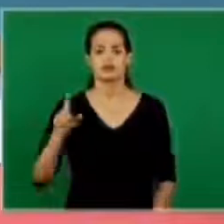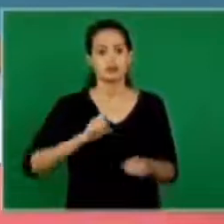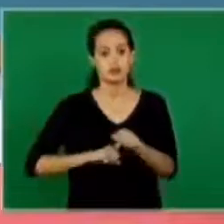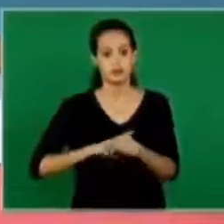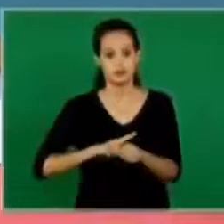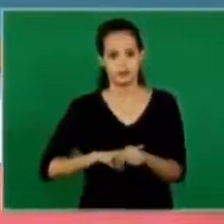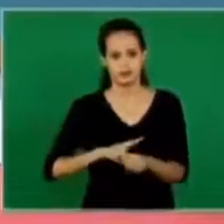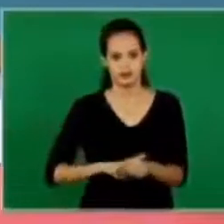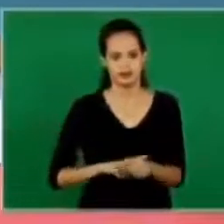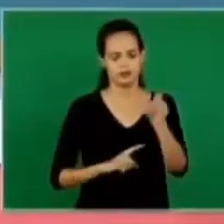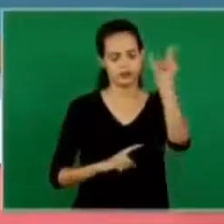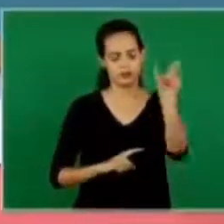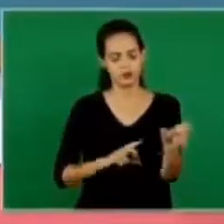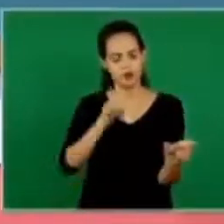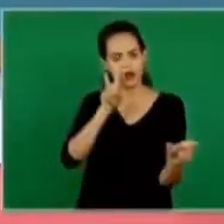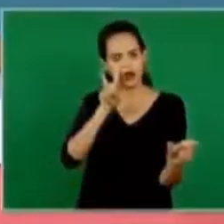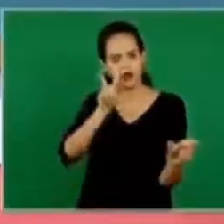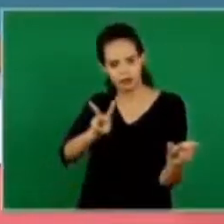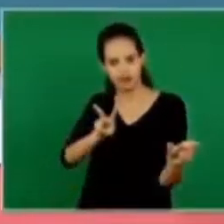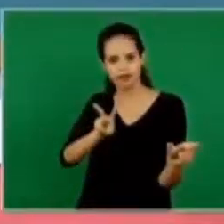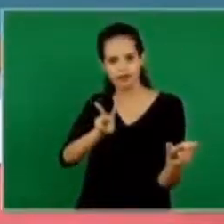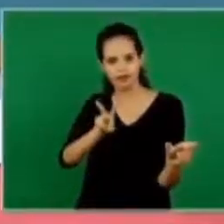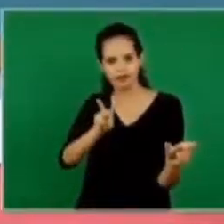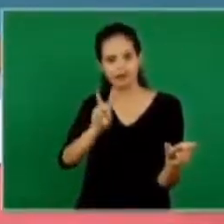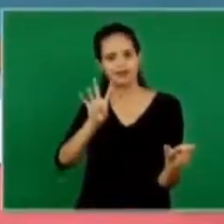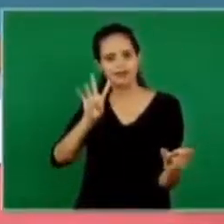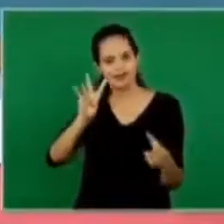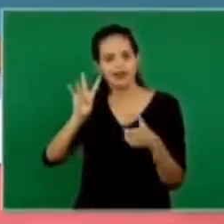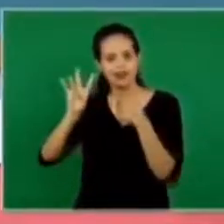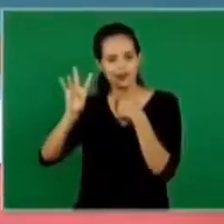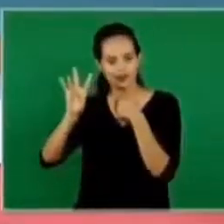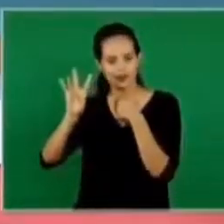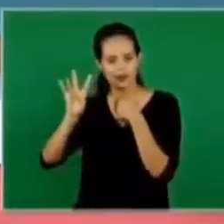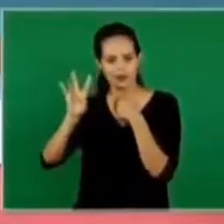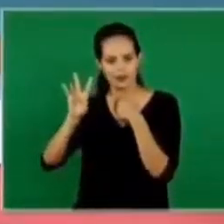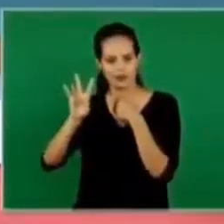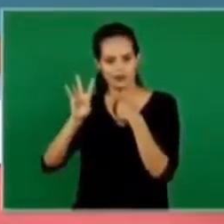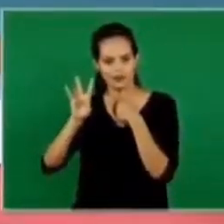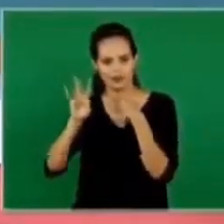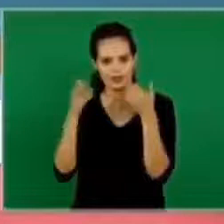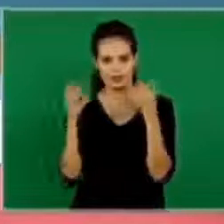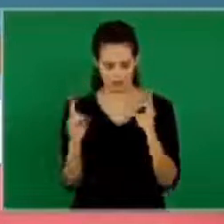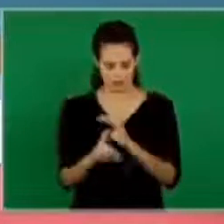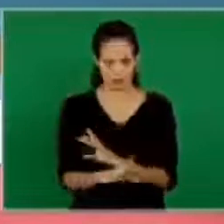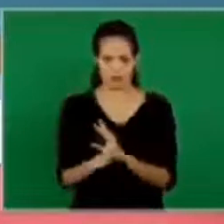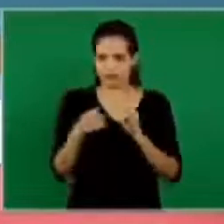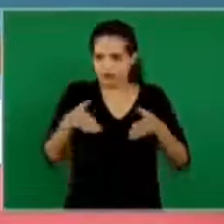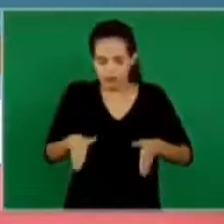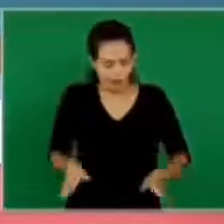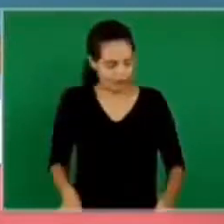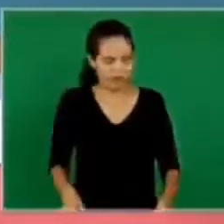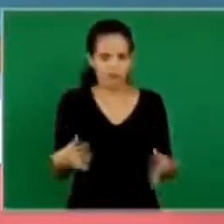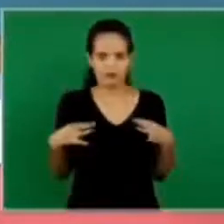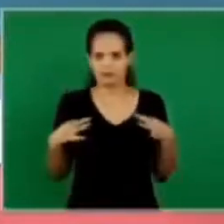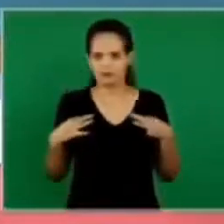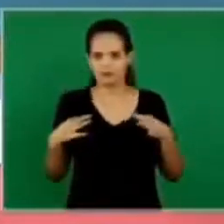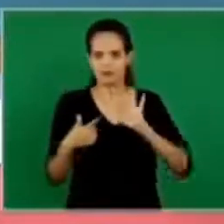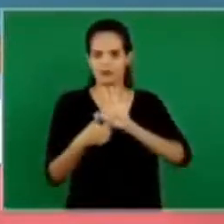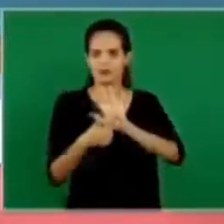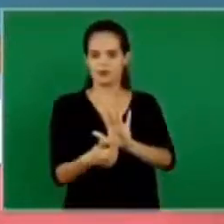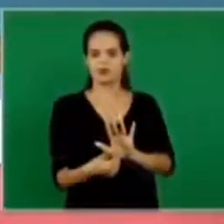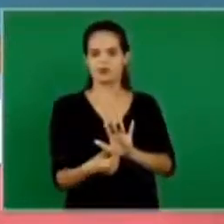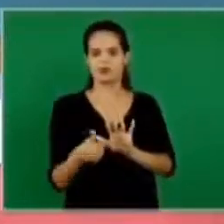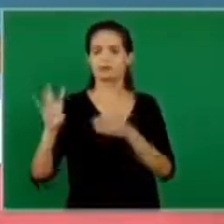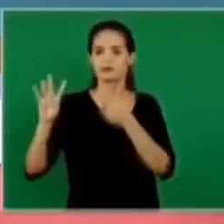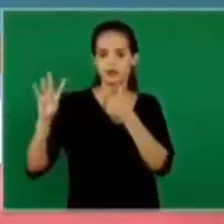When somebody looks at a bride, the bride doesn't have to say anything. Everybody knows that she's going to get married because